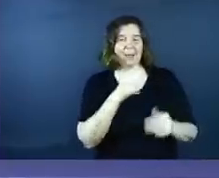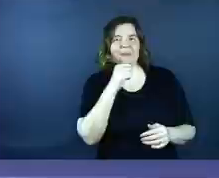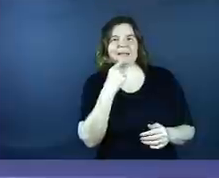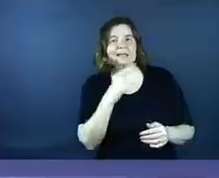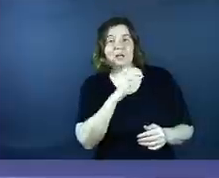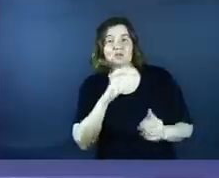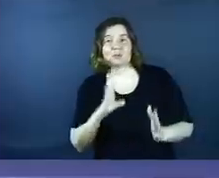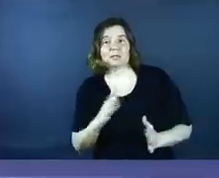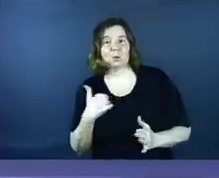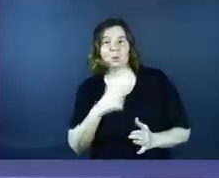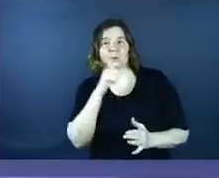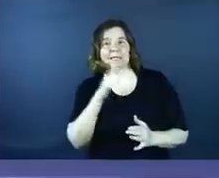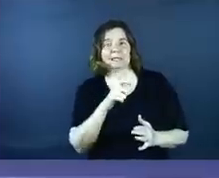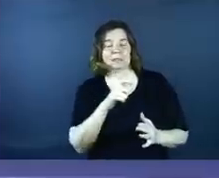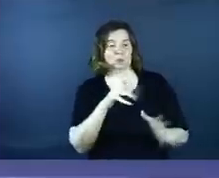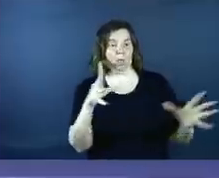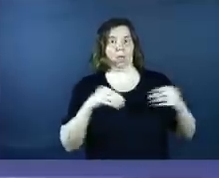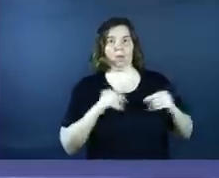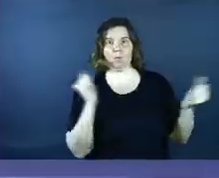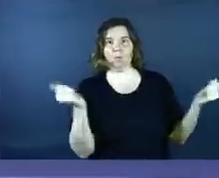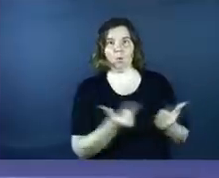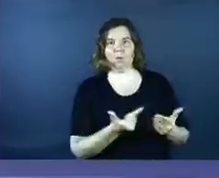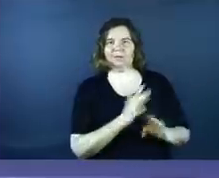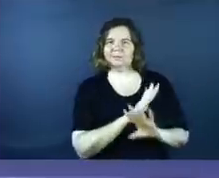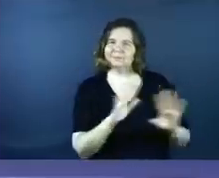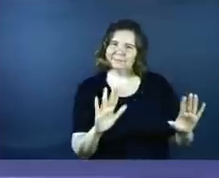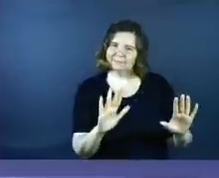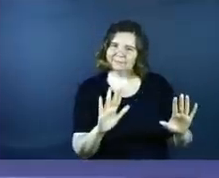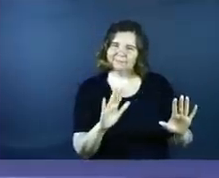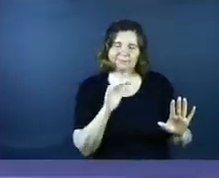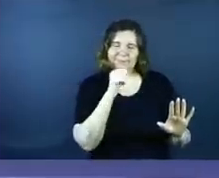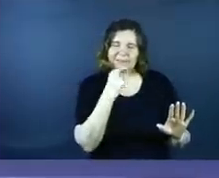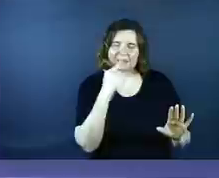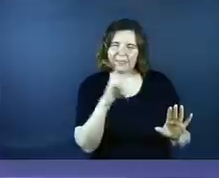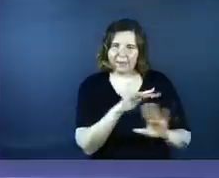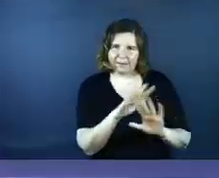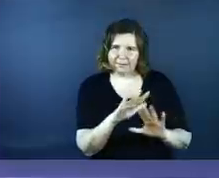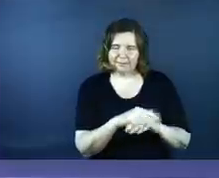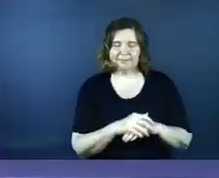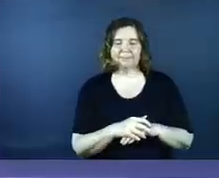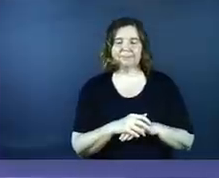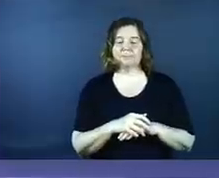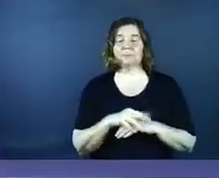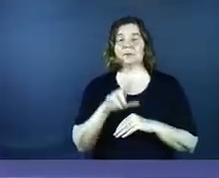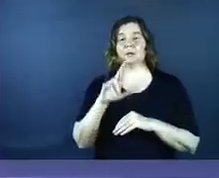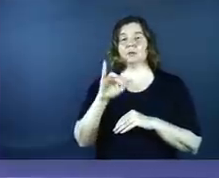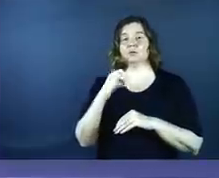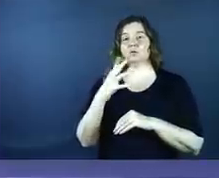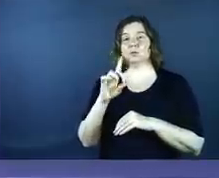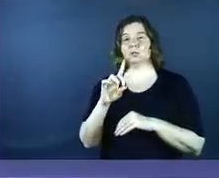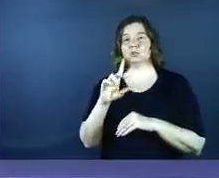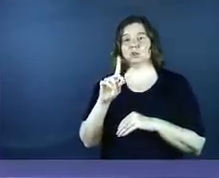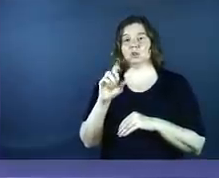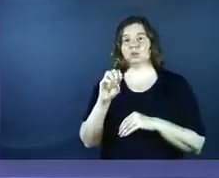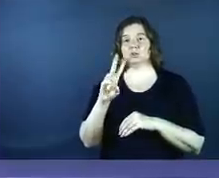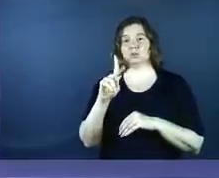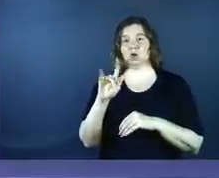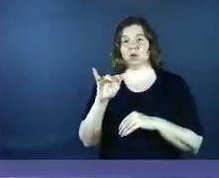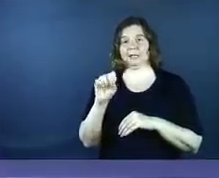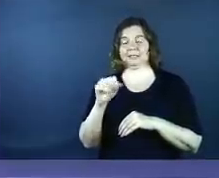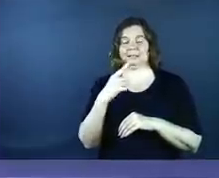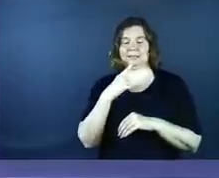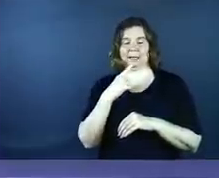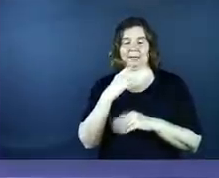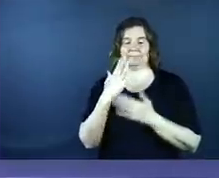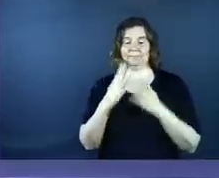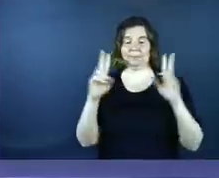as Christians we need to just embrace that wholesale. Not at all. Richard Dawkins said this. He said,